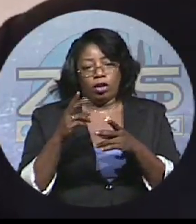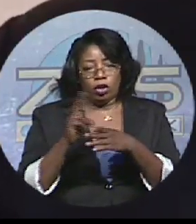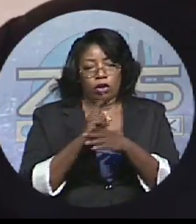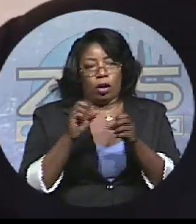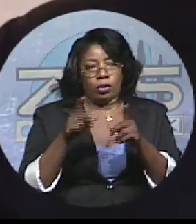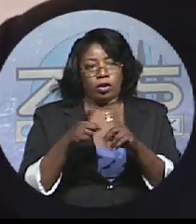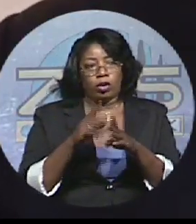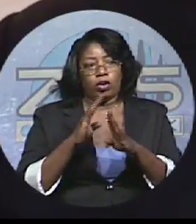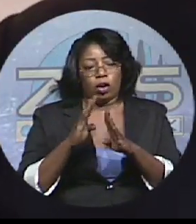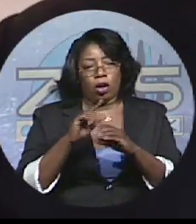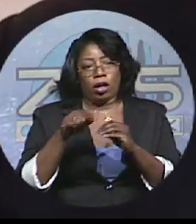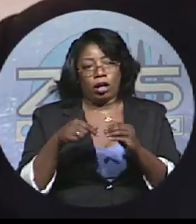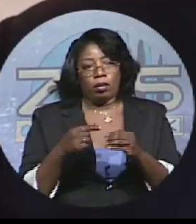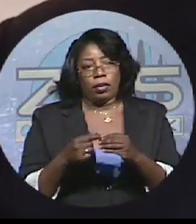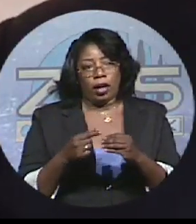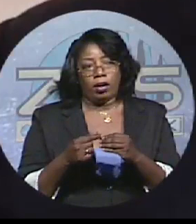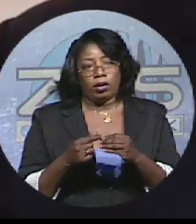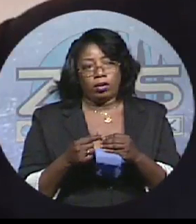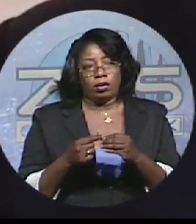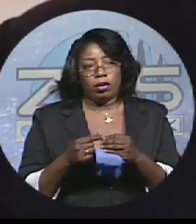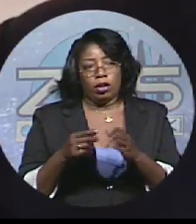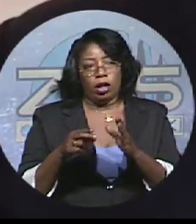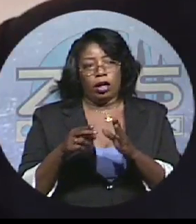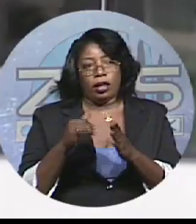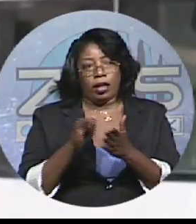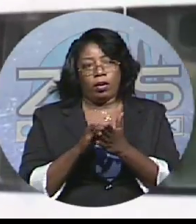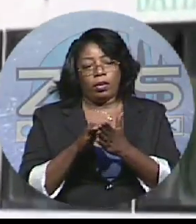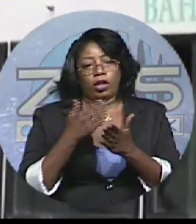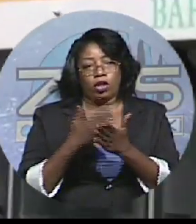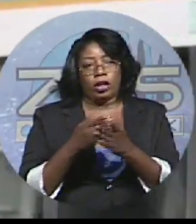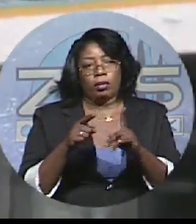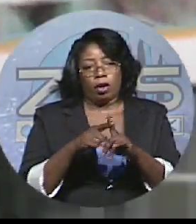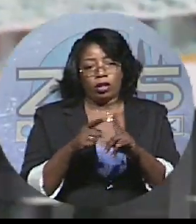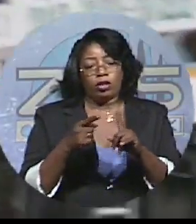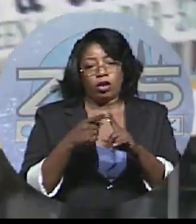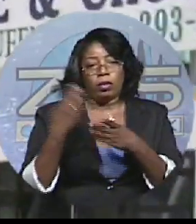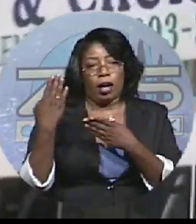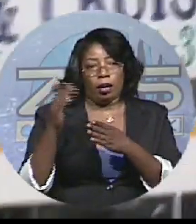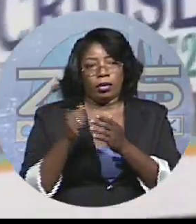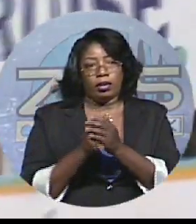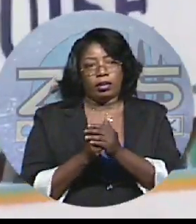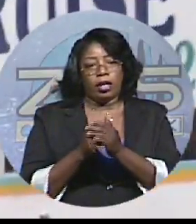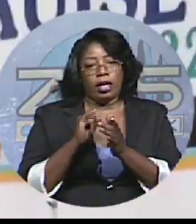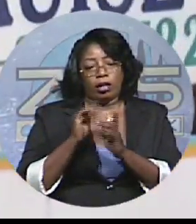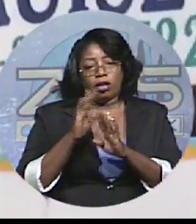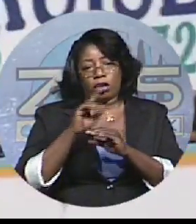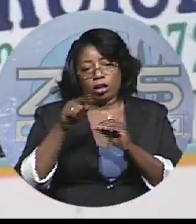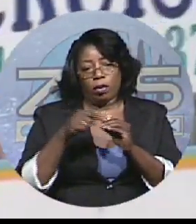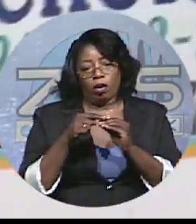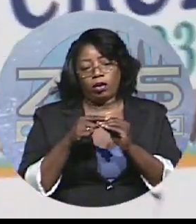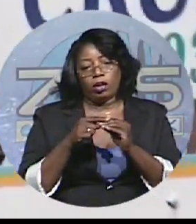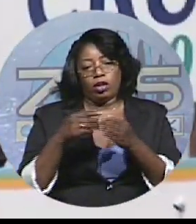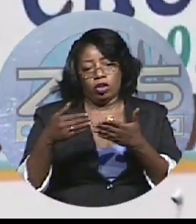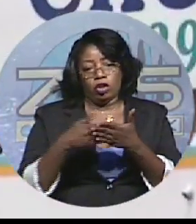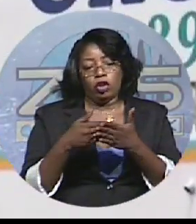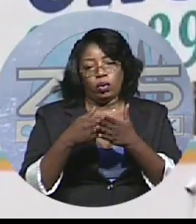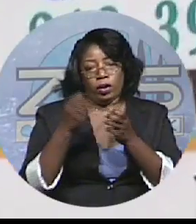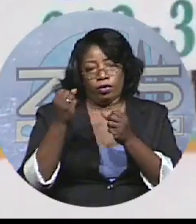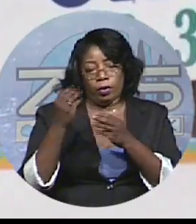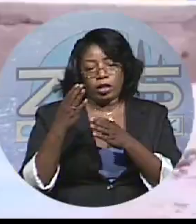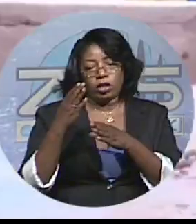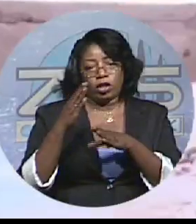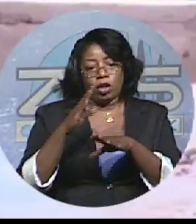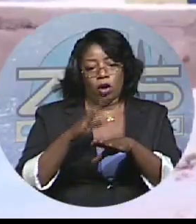circumstances, situations that make it positive to invest in the Bahamas. Expect the delegation to brag about the latest figures in tourism, which has